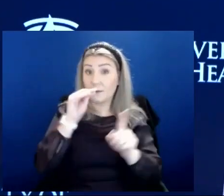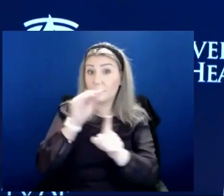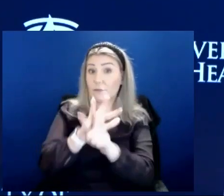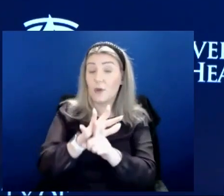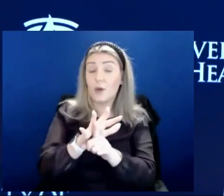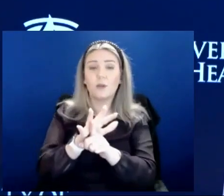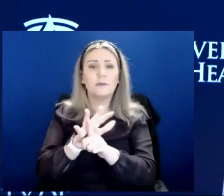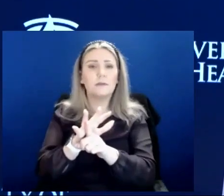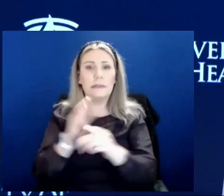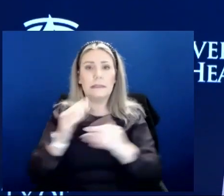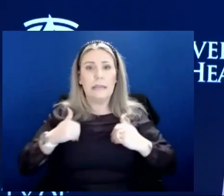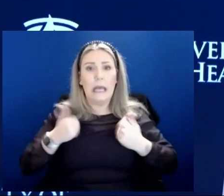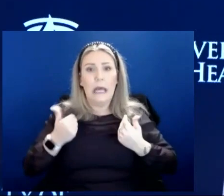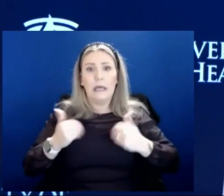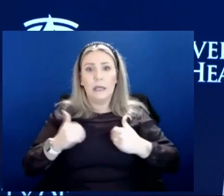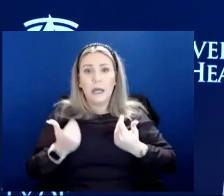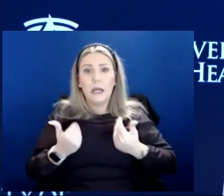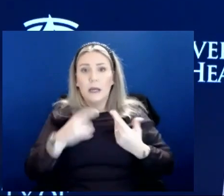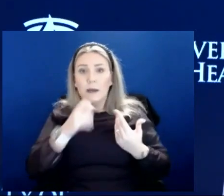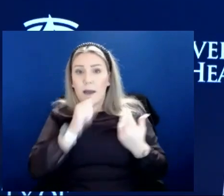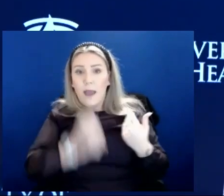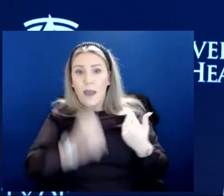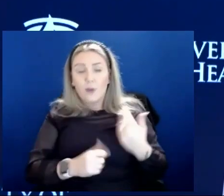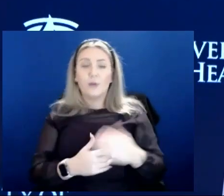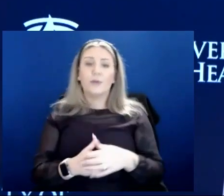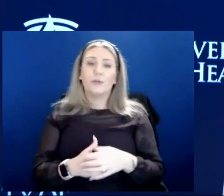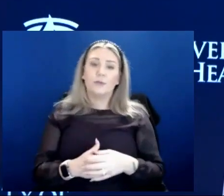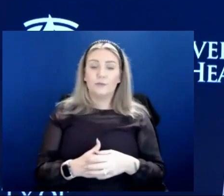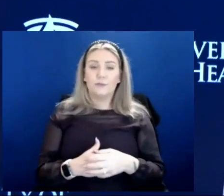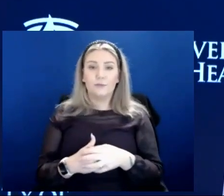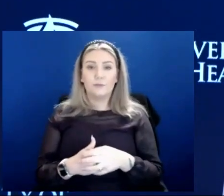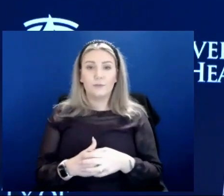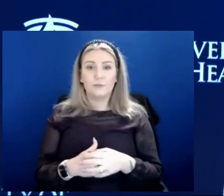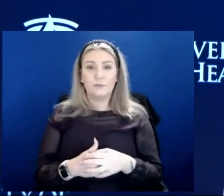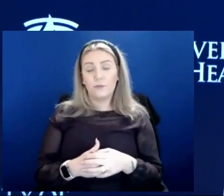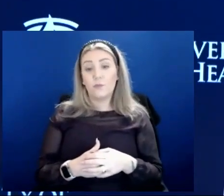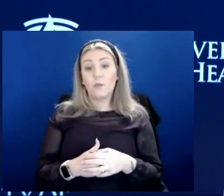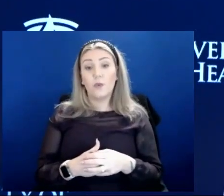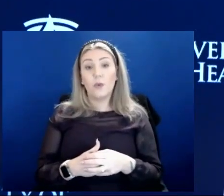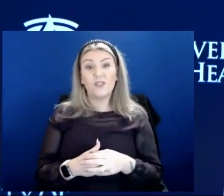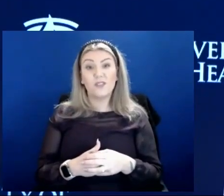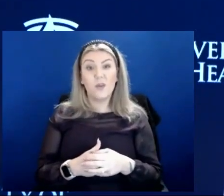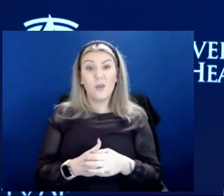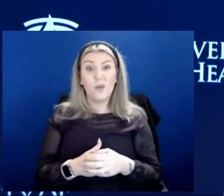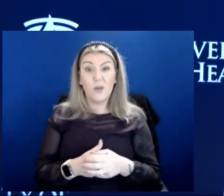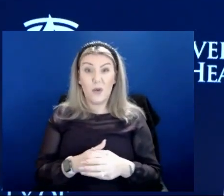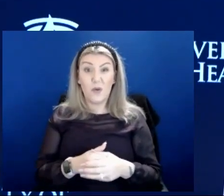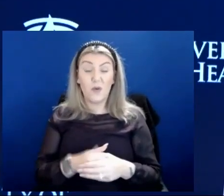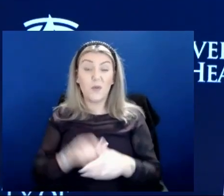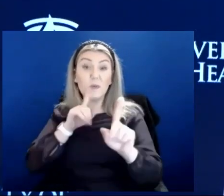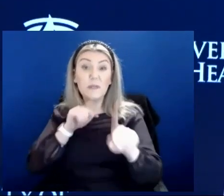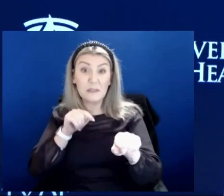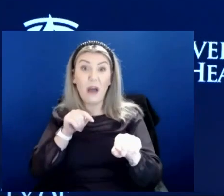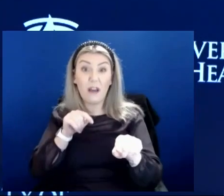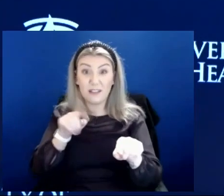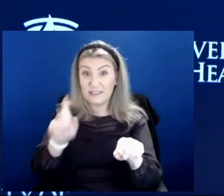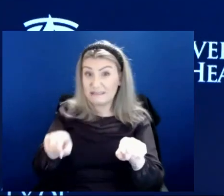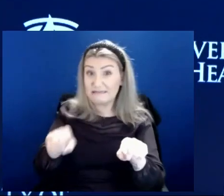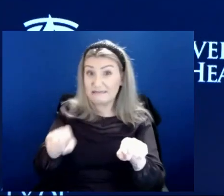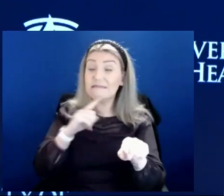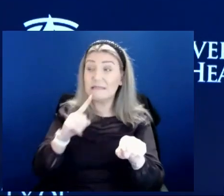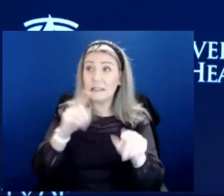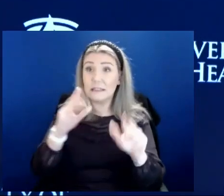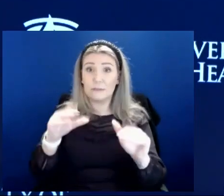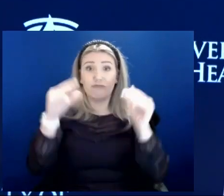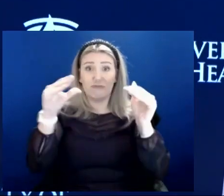younger ages, and the need to respond to that is increasing for parents and other